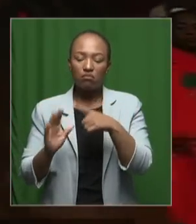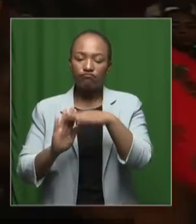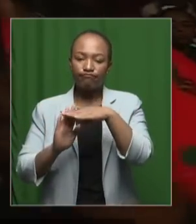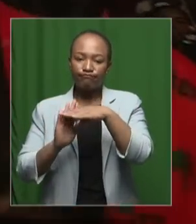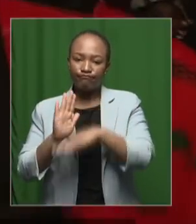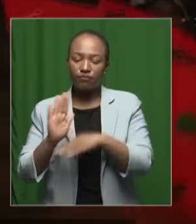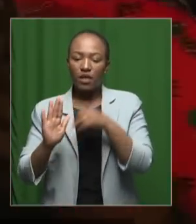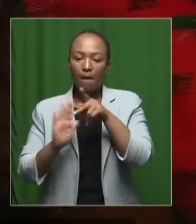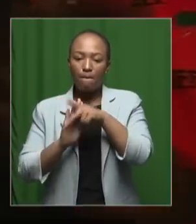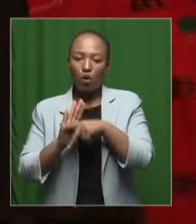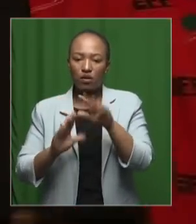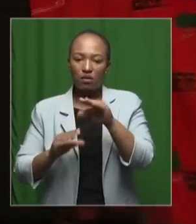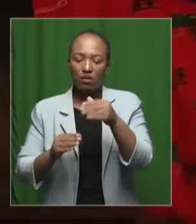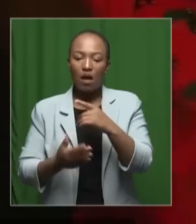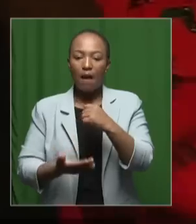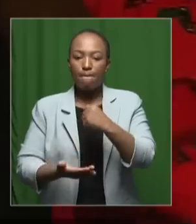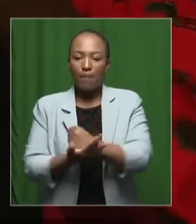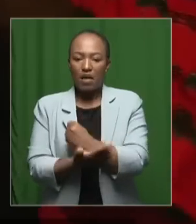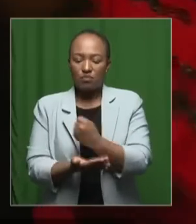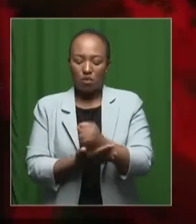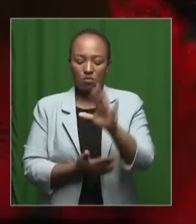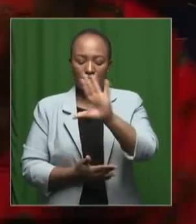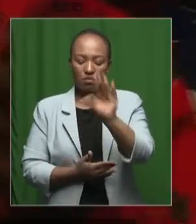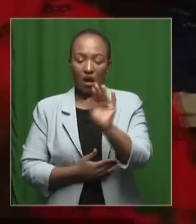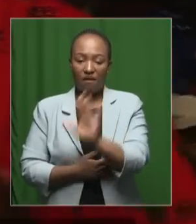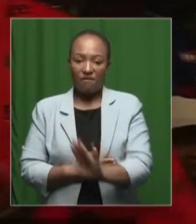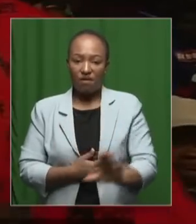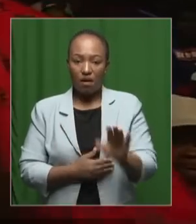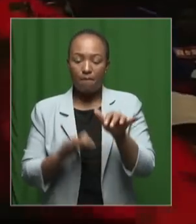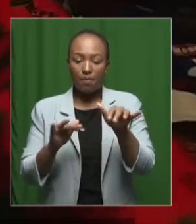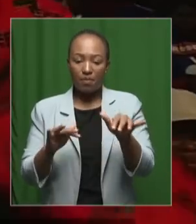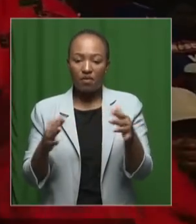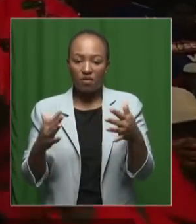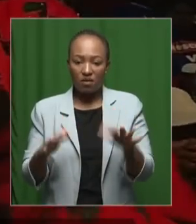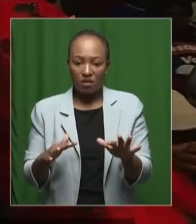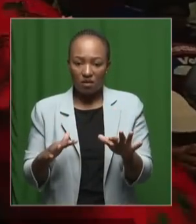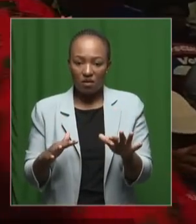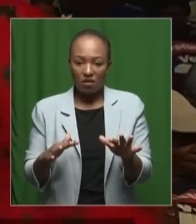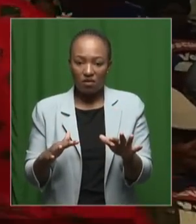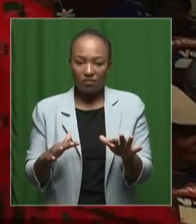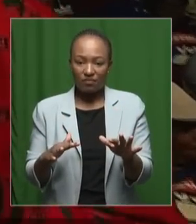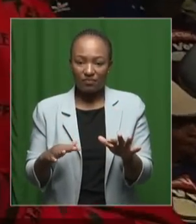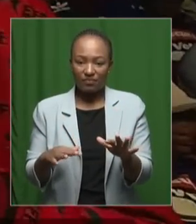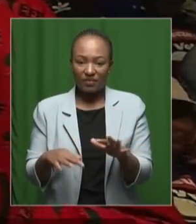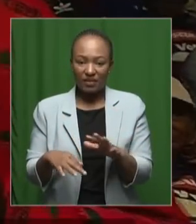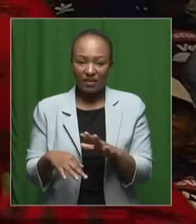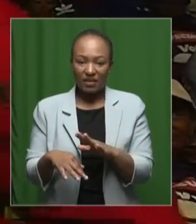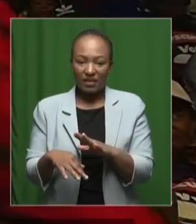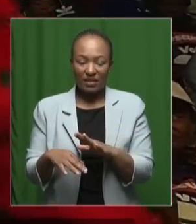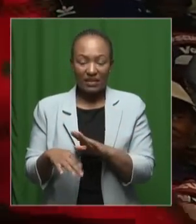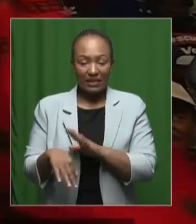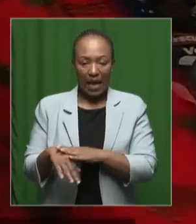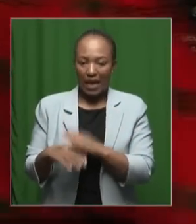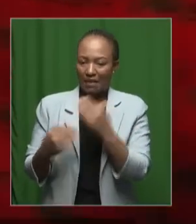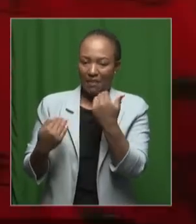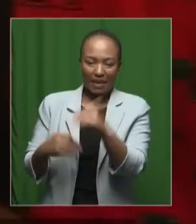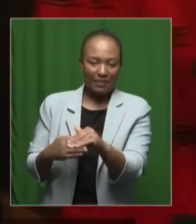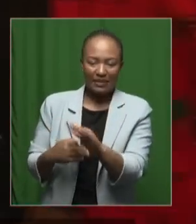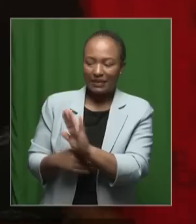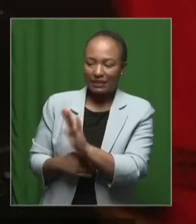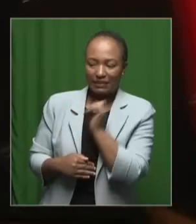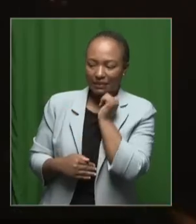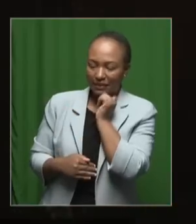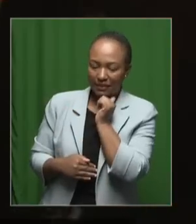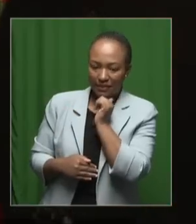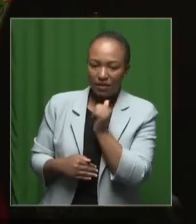a passport for African people. And moving to the PA, excuse me about that. We have very limited time. I'm just going to leave it there for now, right? I'm going to try and